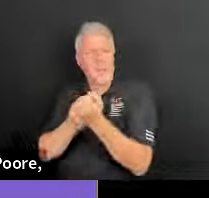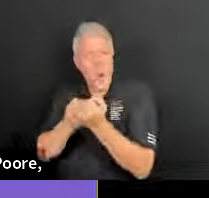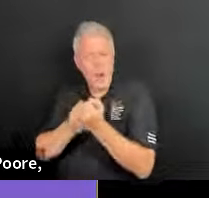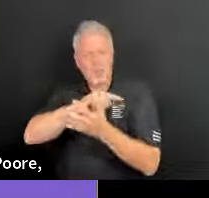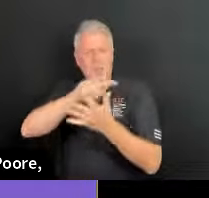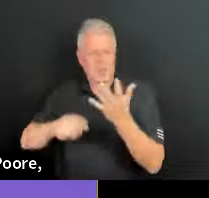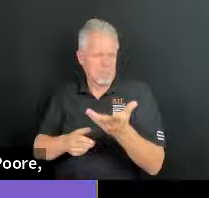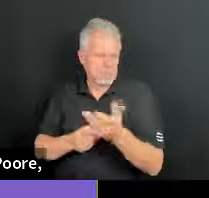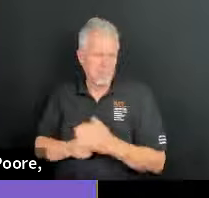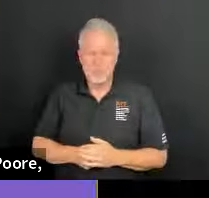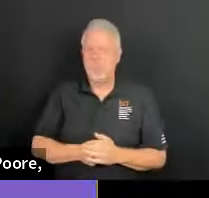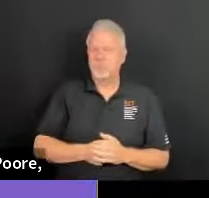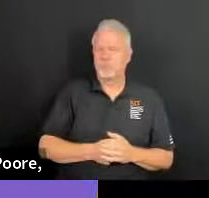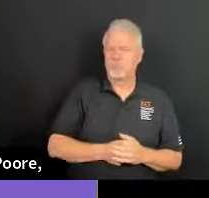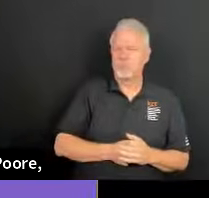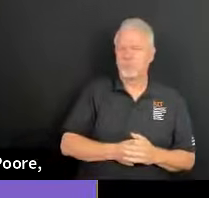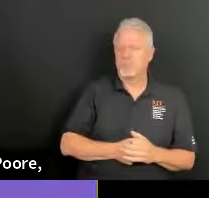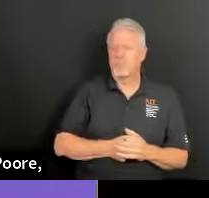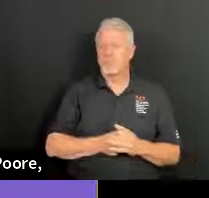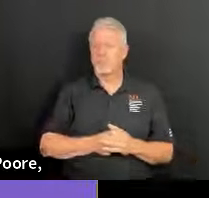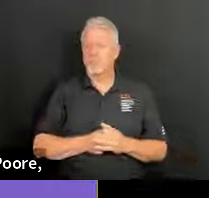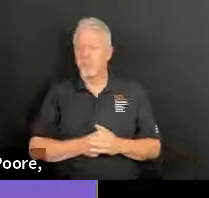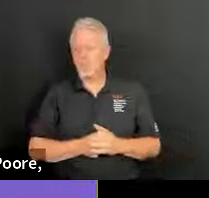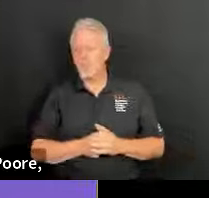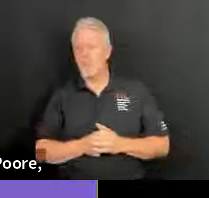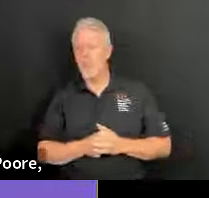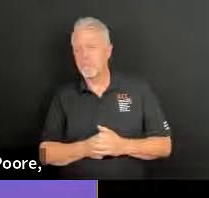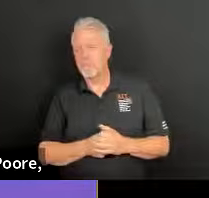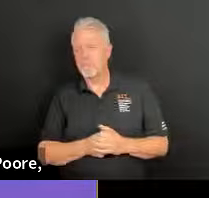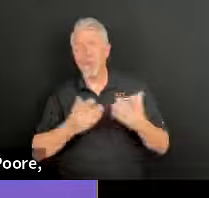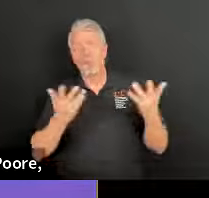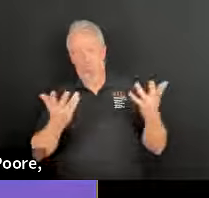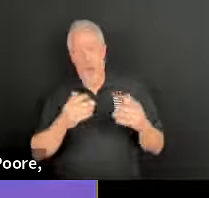a lack of information, lack of services, and lack of support as well.